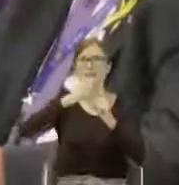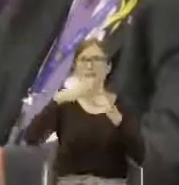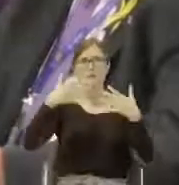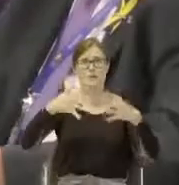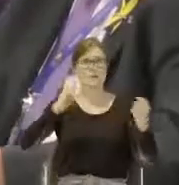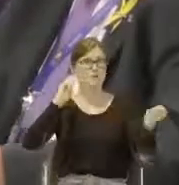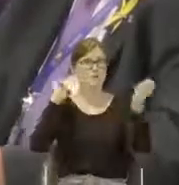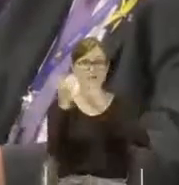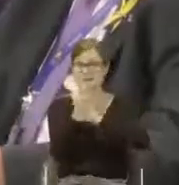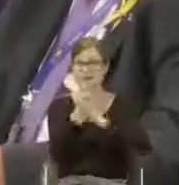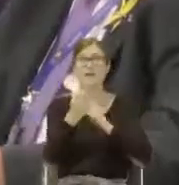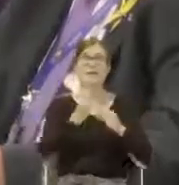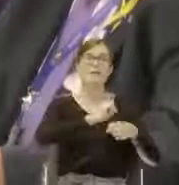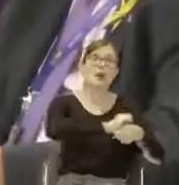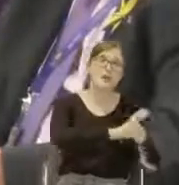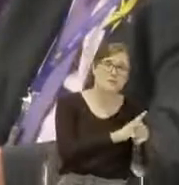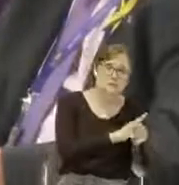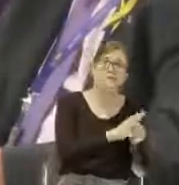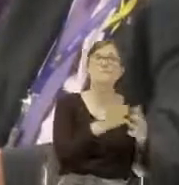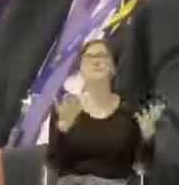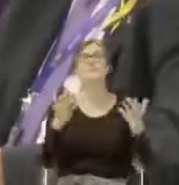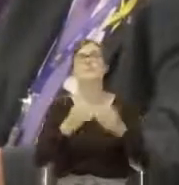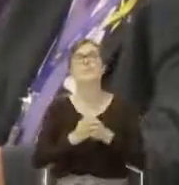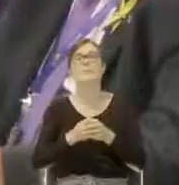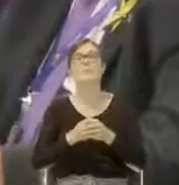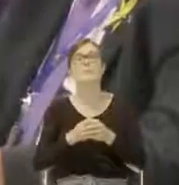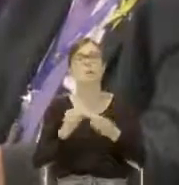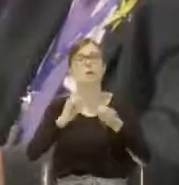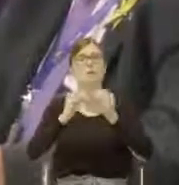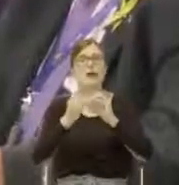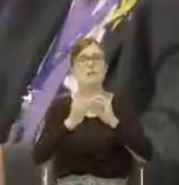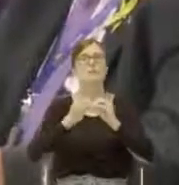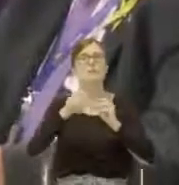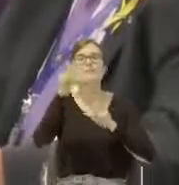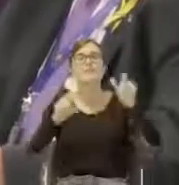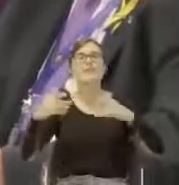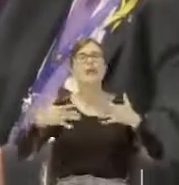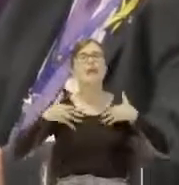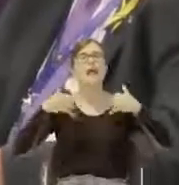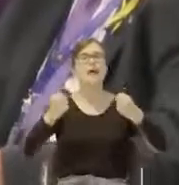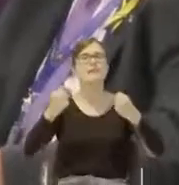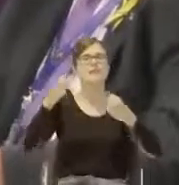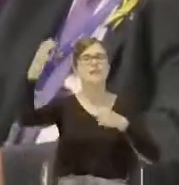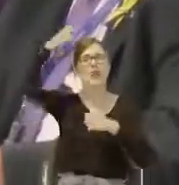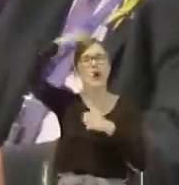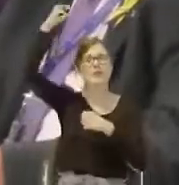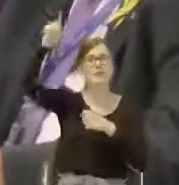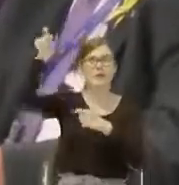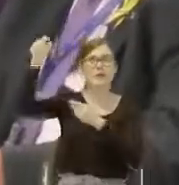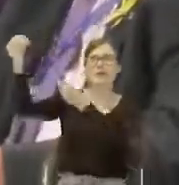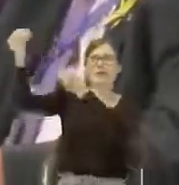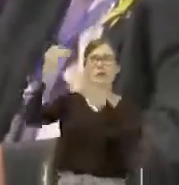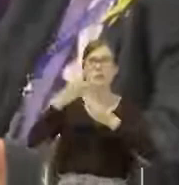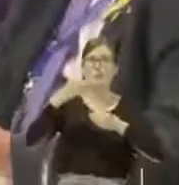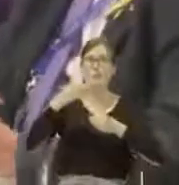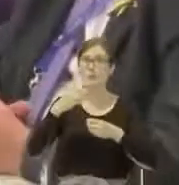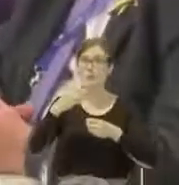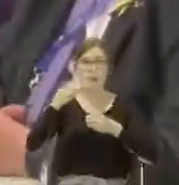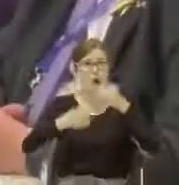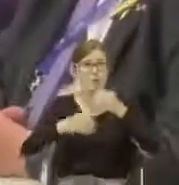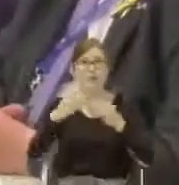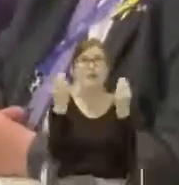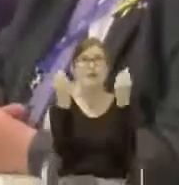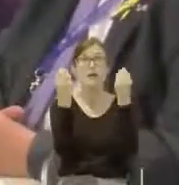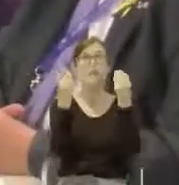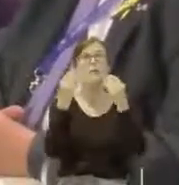a full-blown social economic crisis. Second is the continuation and expansion of conflicts,